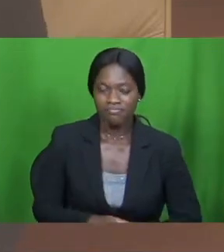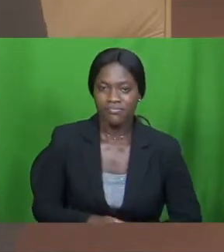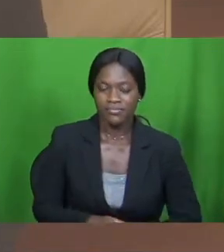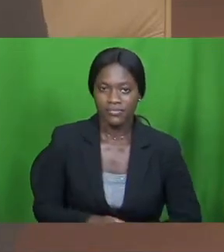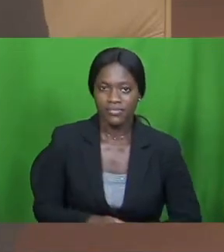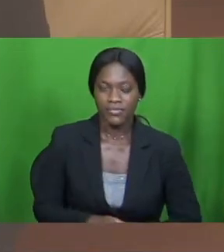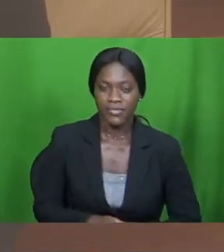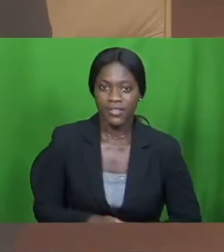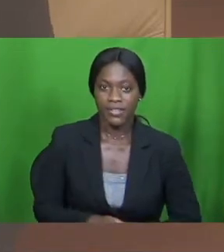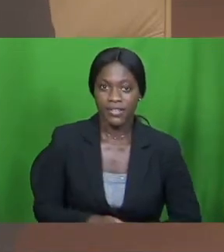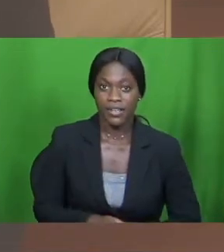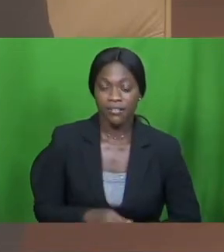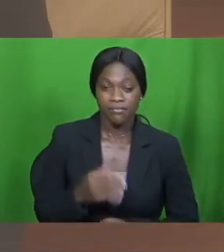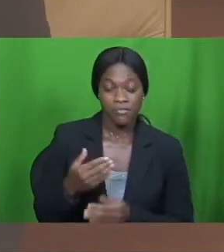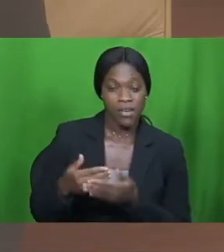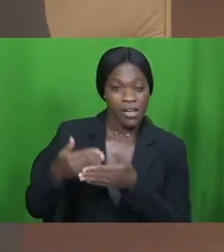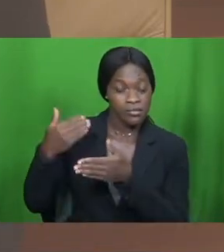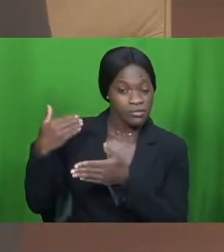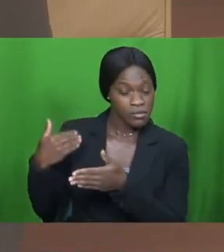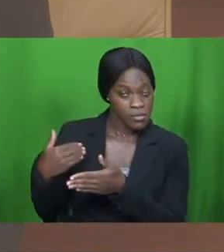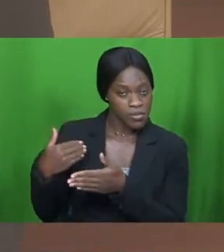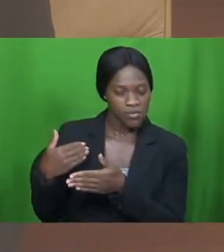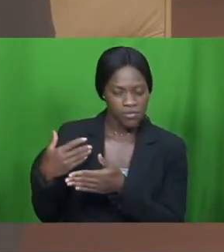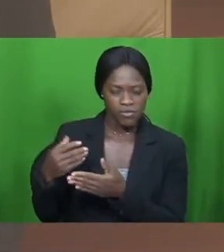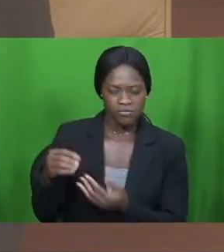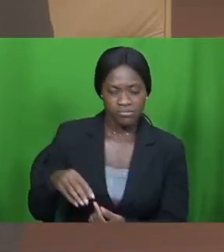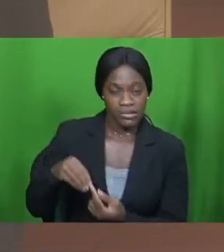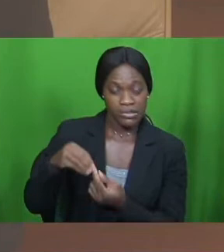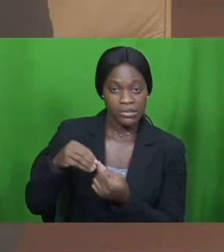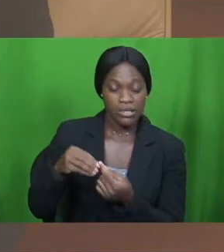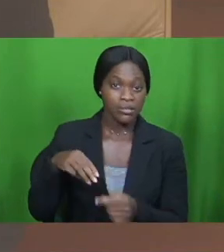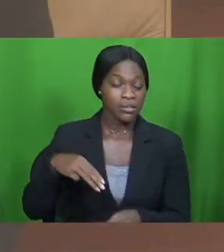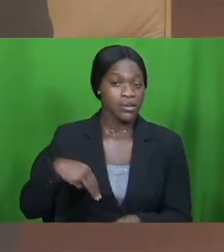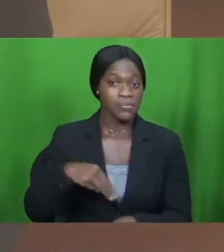is a former distinguished member of this House.